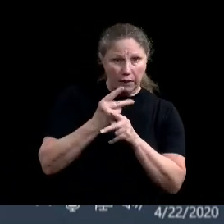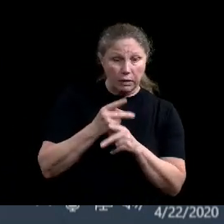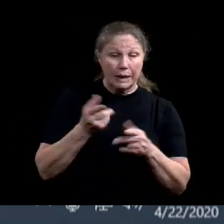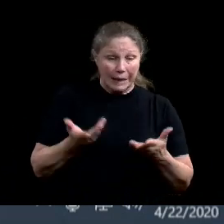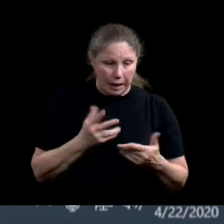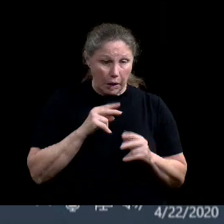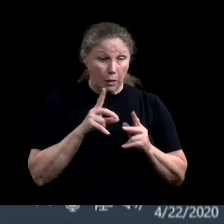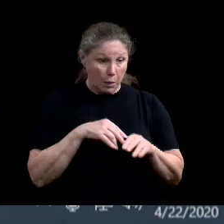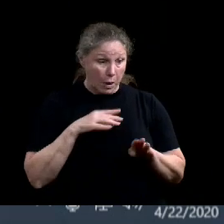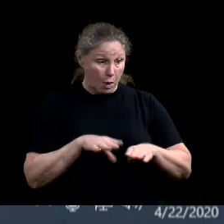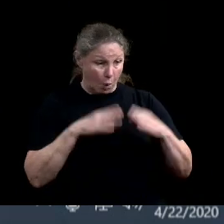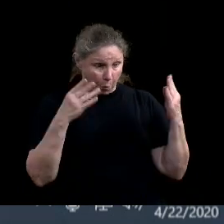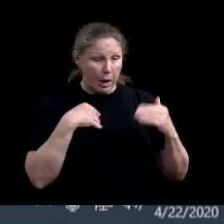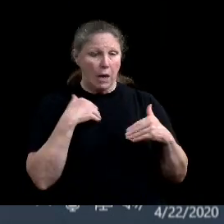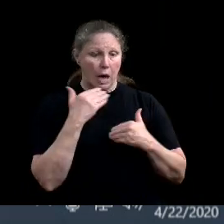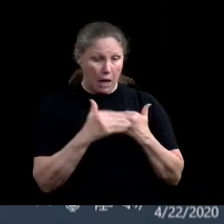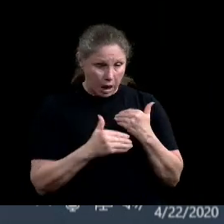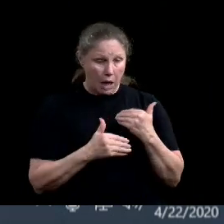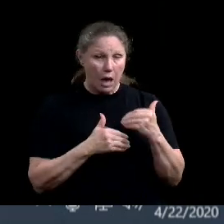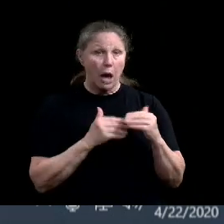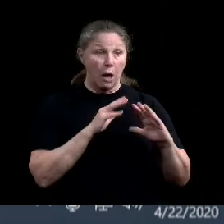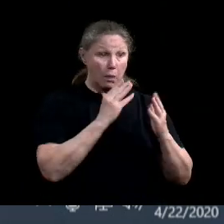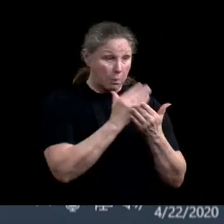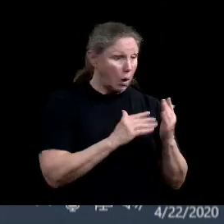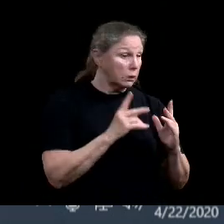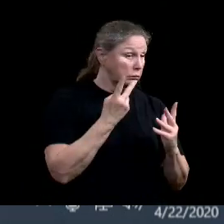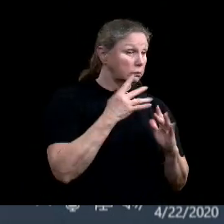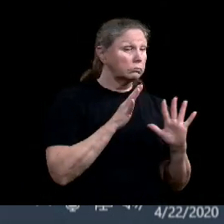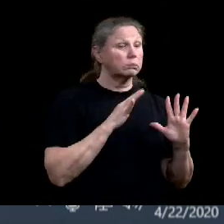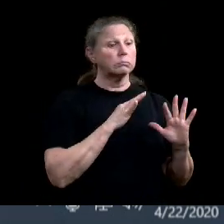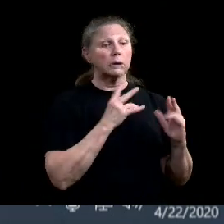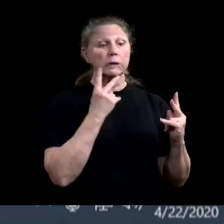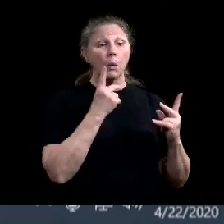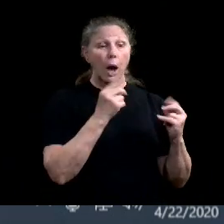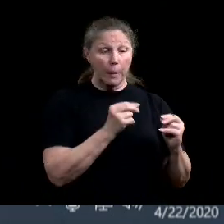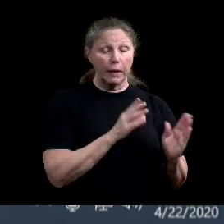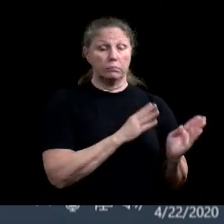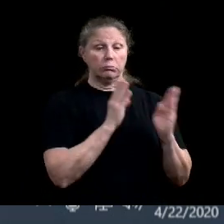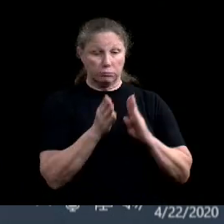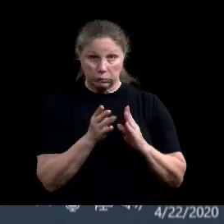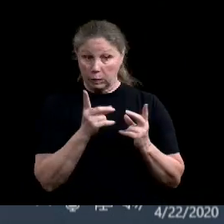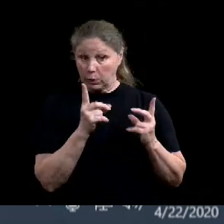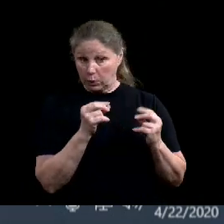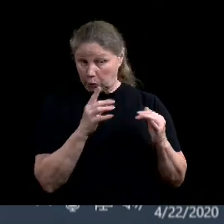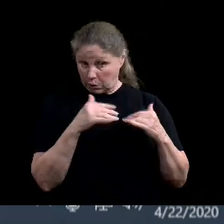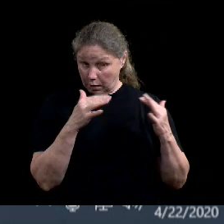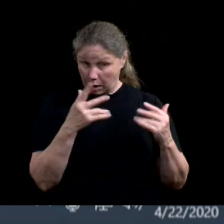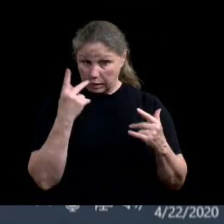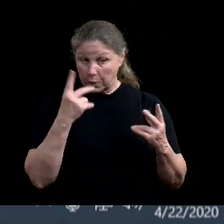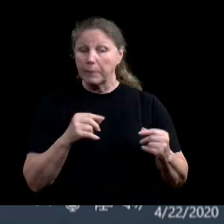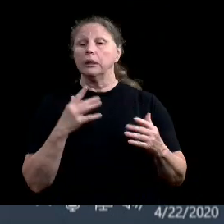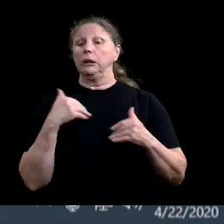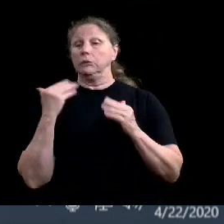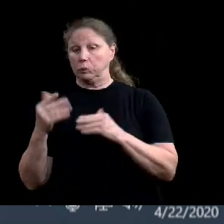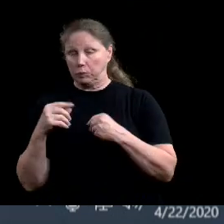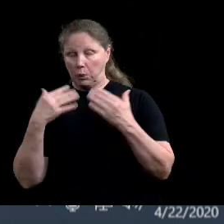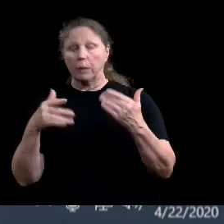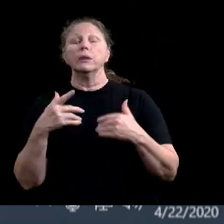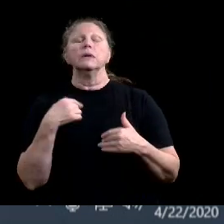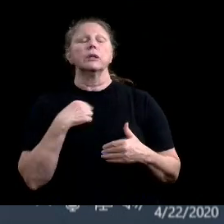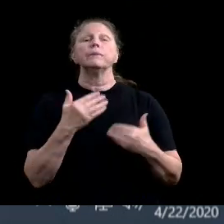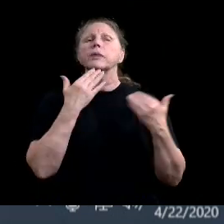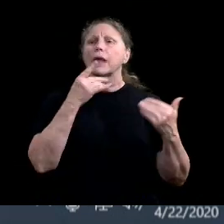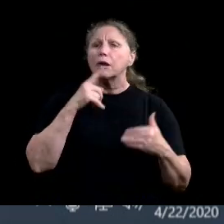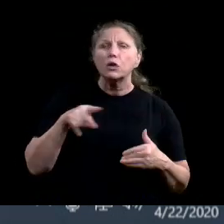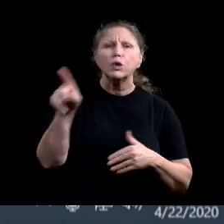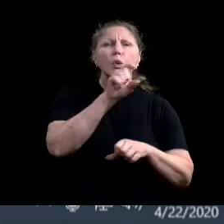in place. But thank you for all that you've done so far. At this point, I'll turn it over to Judge Felton. Good afternoon.